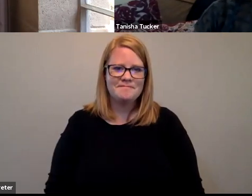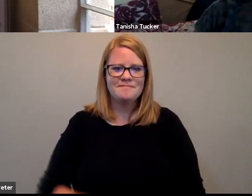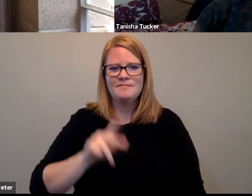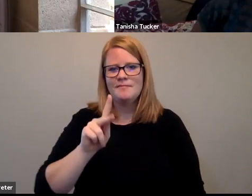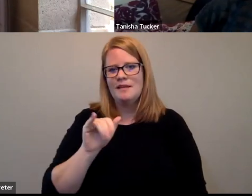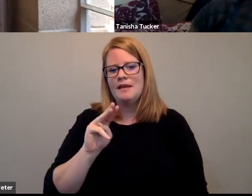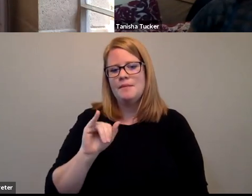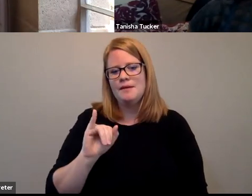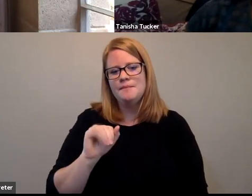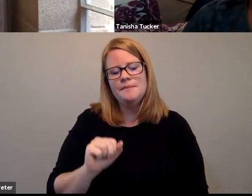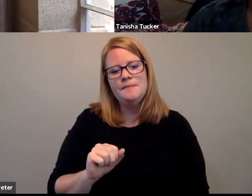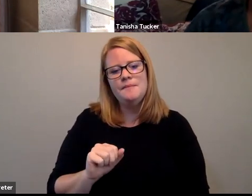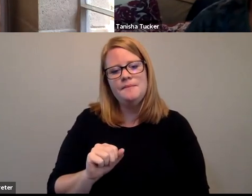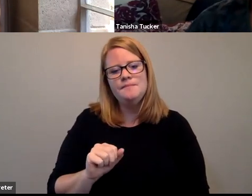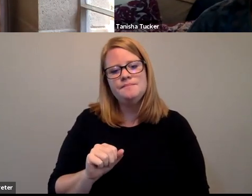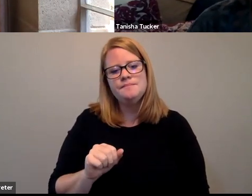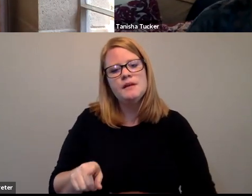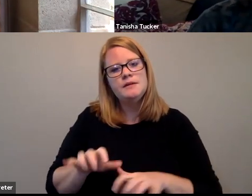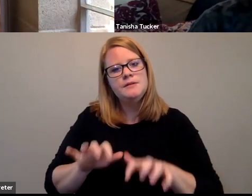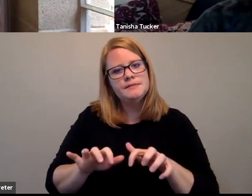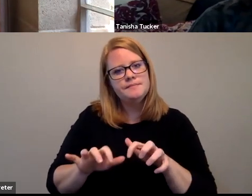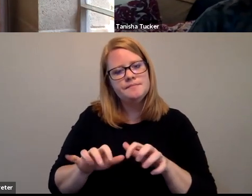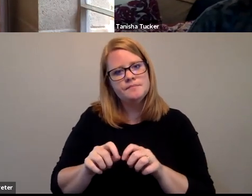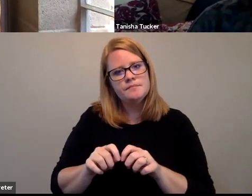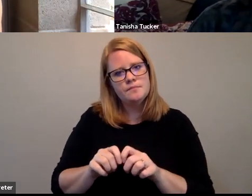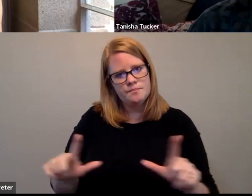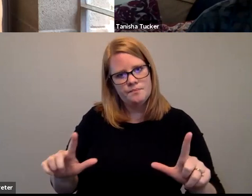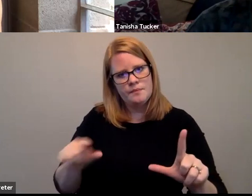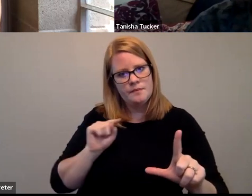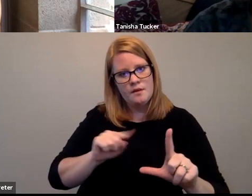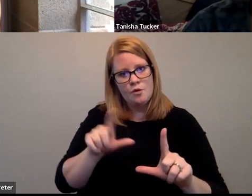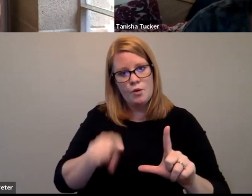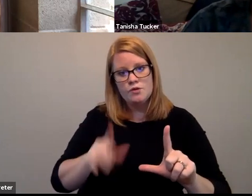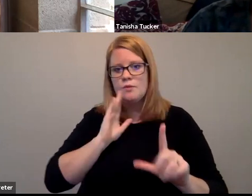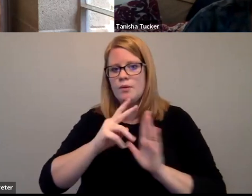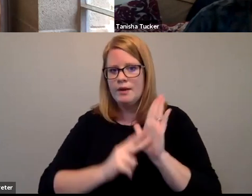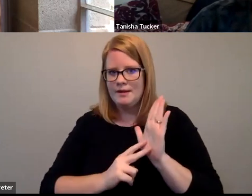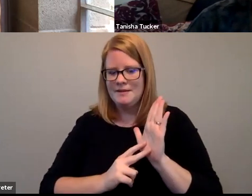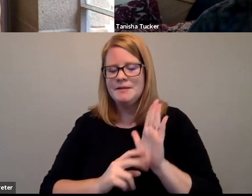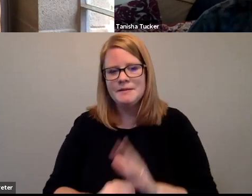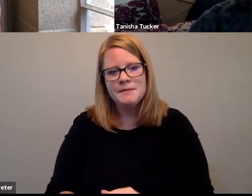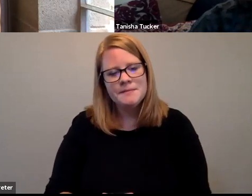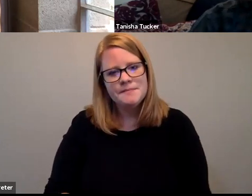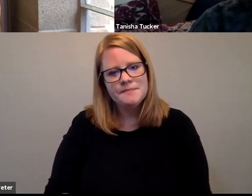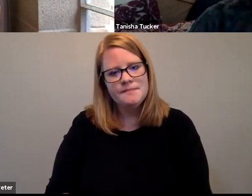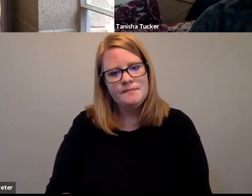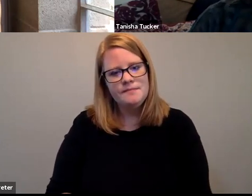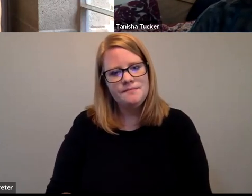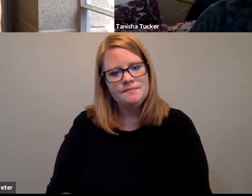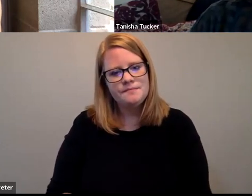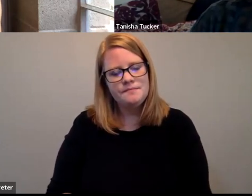question from one of our attendees that I will read. In general, are the